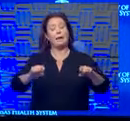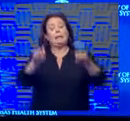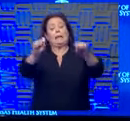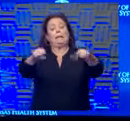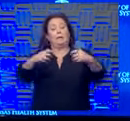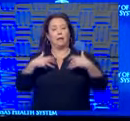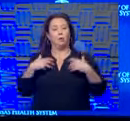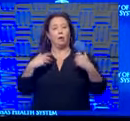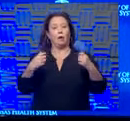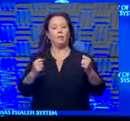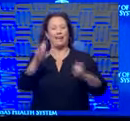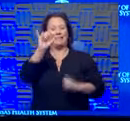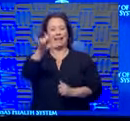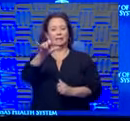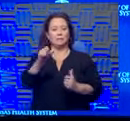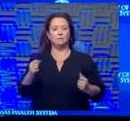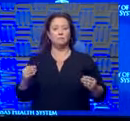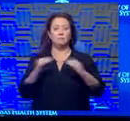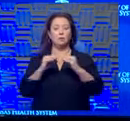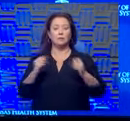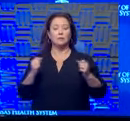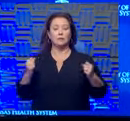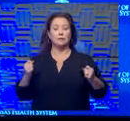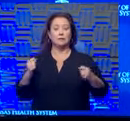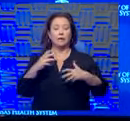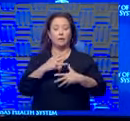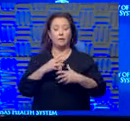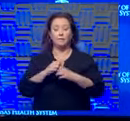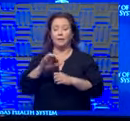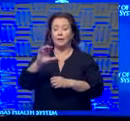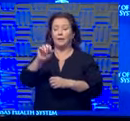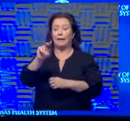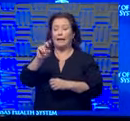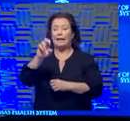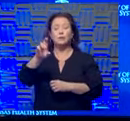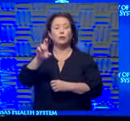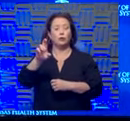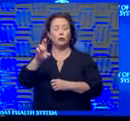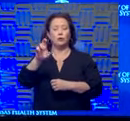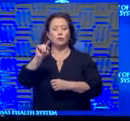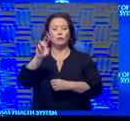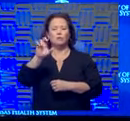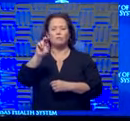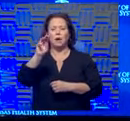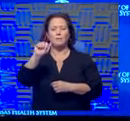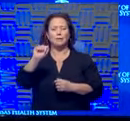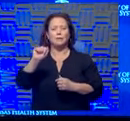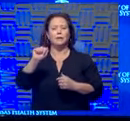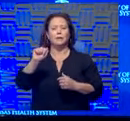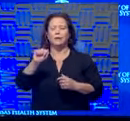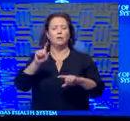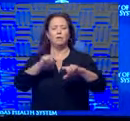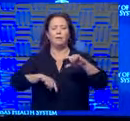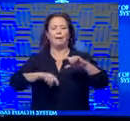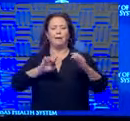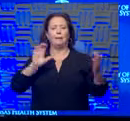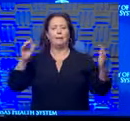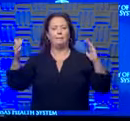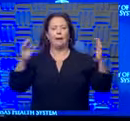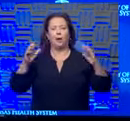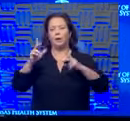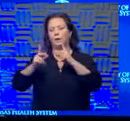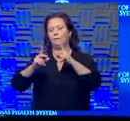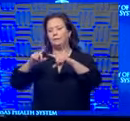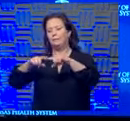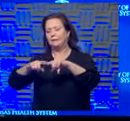became even more of a scary thing than that. In terms of cancer or trauma, this is really not those are like apples and oranges in terms of what kind of cancer you have, in terms of what kind